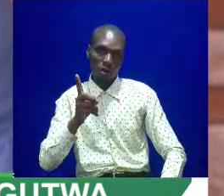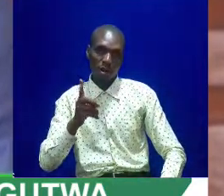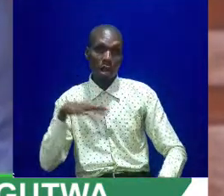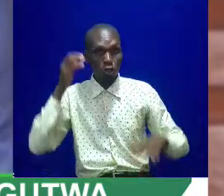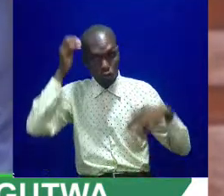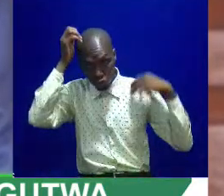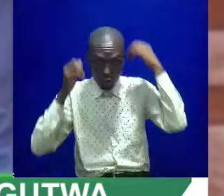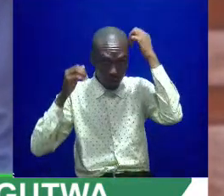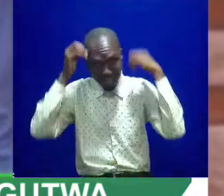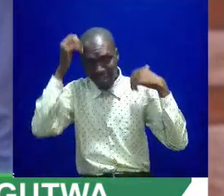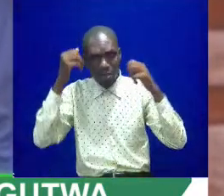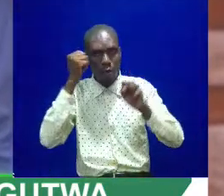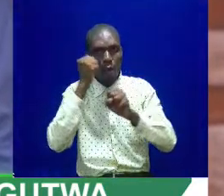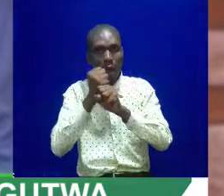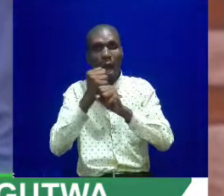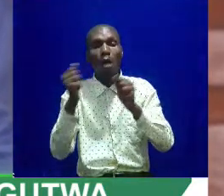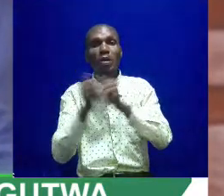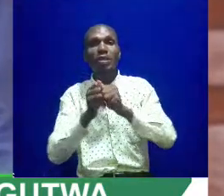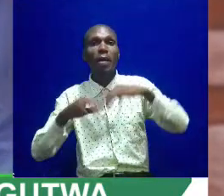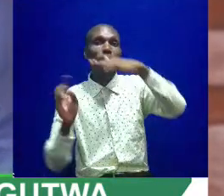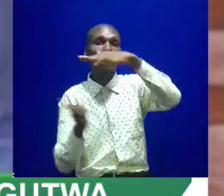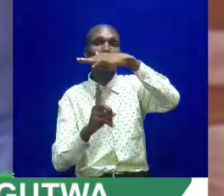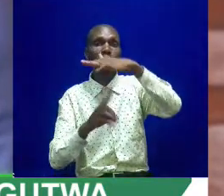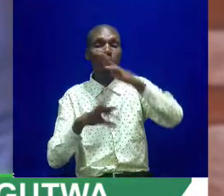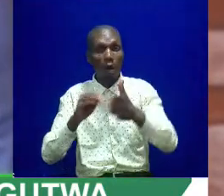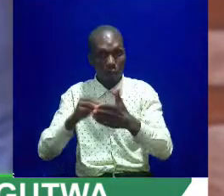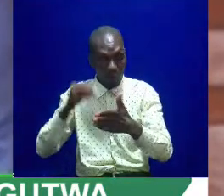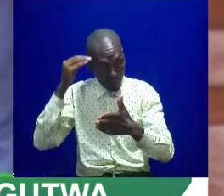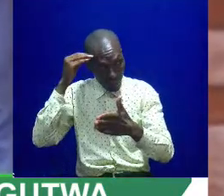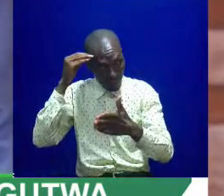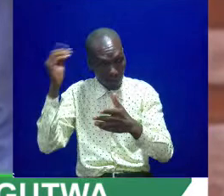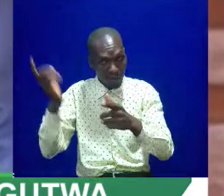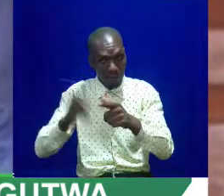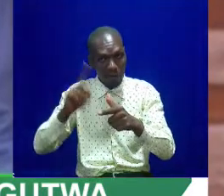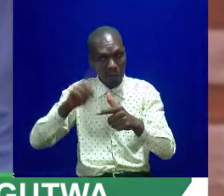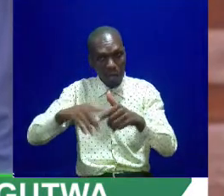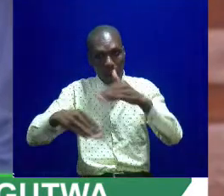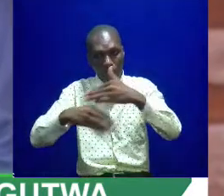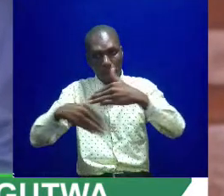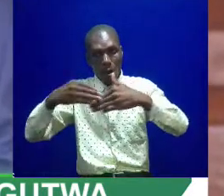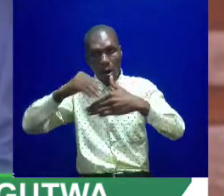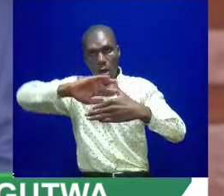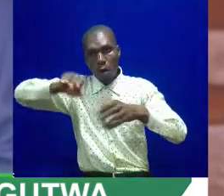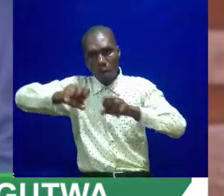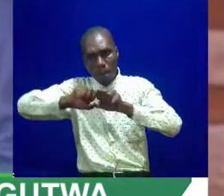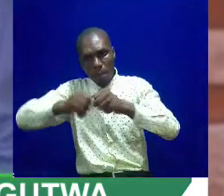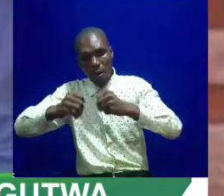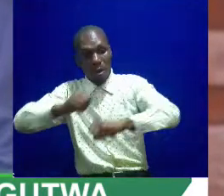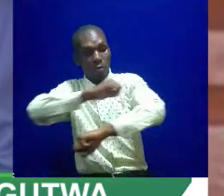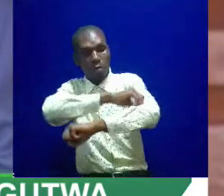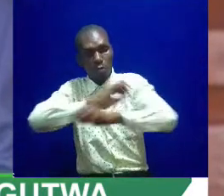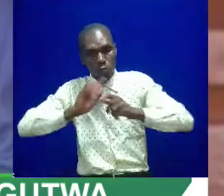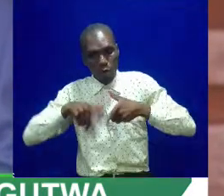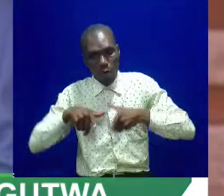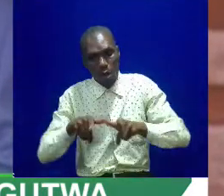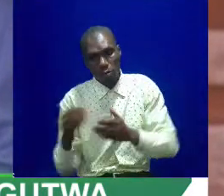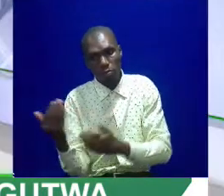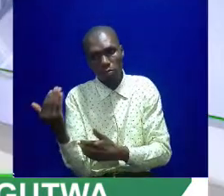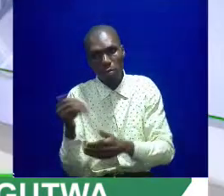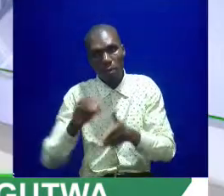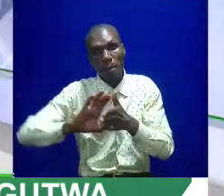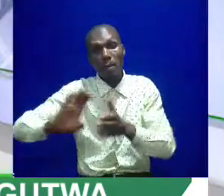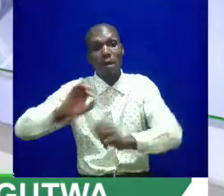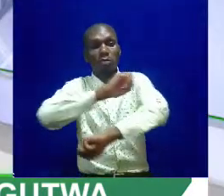to work with the Ministry of Education to rebuild all destroyed schools to allow children to go back to